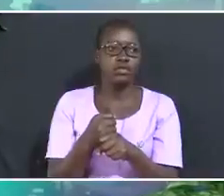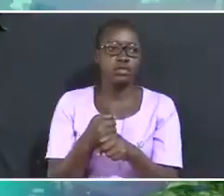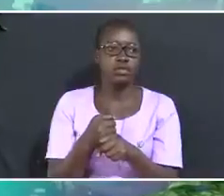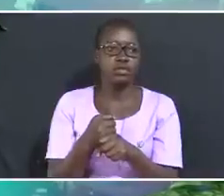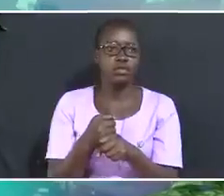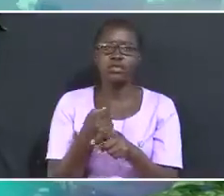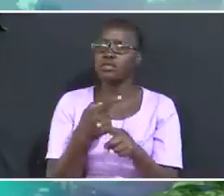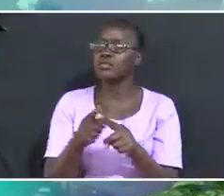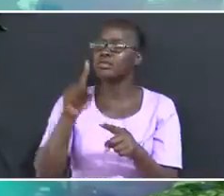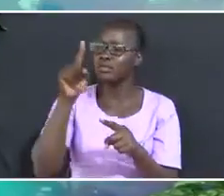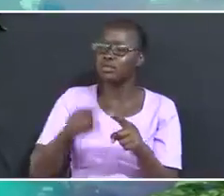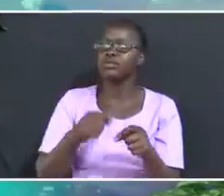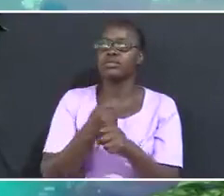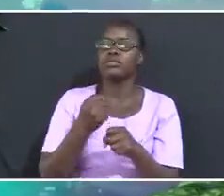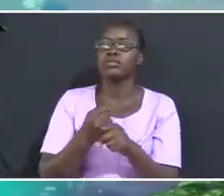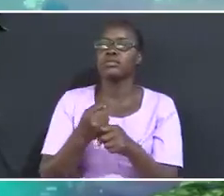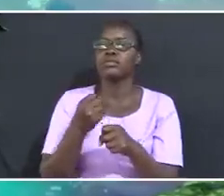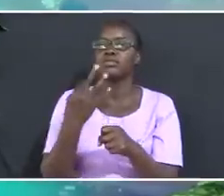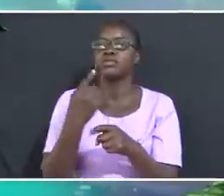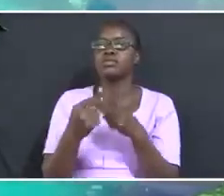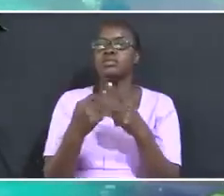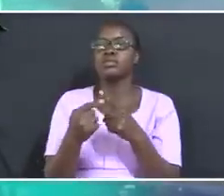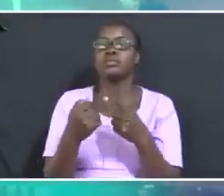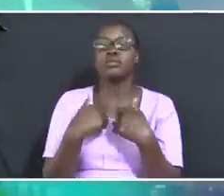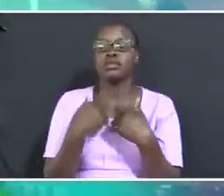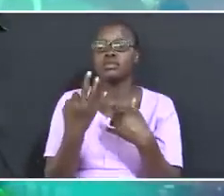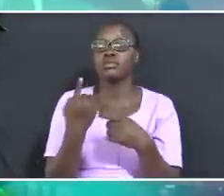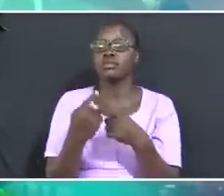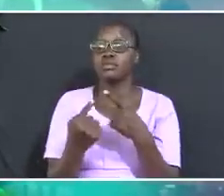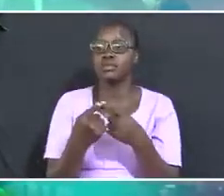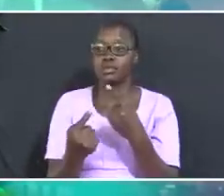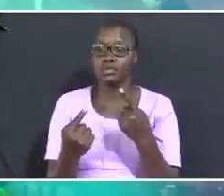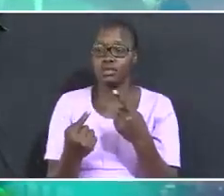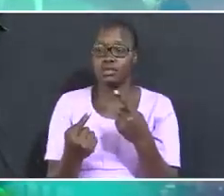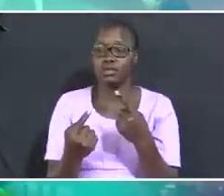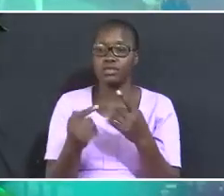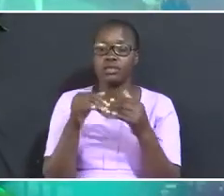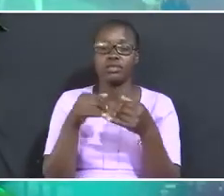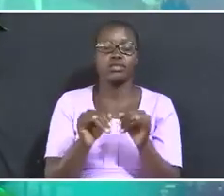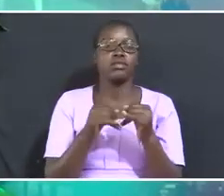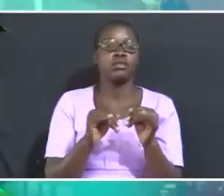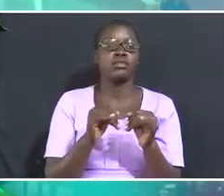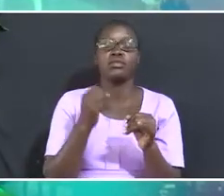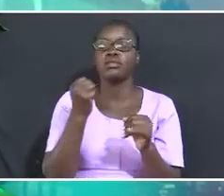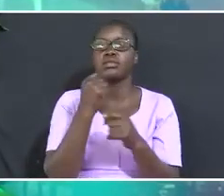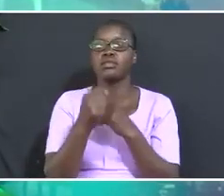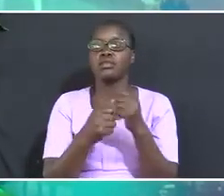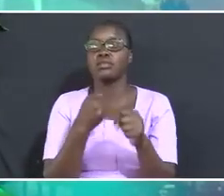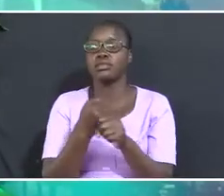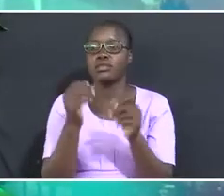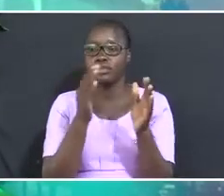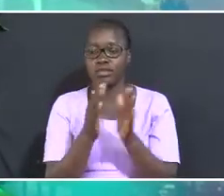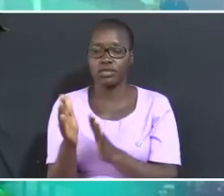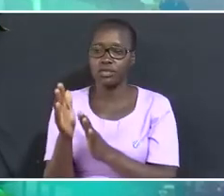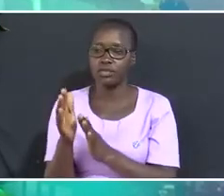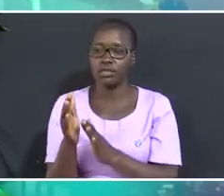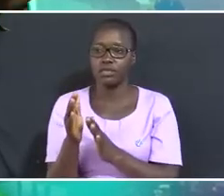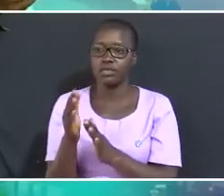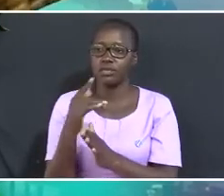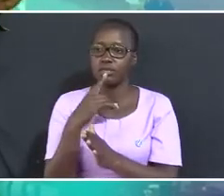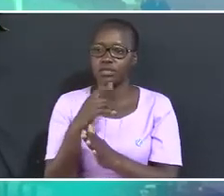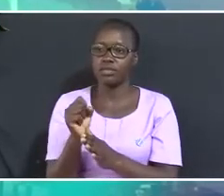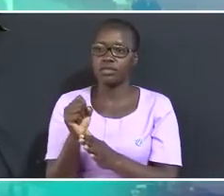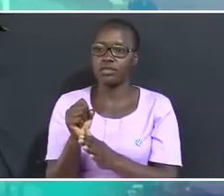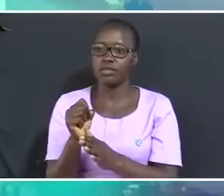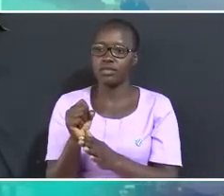in 3 years. They have 3 years to implement the 5 years plans. So it is